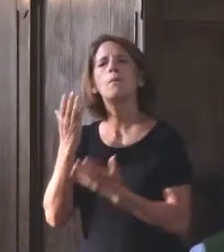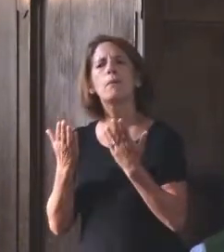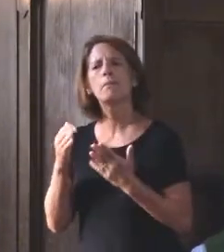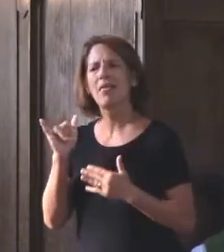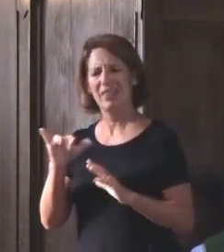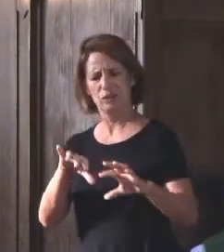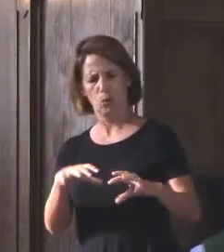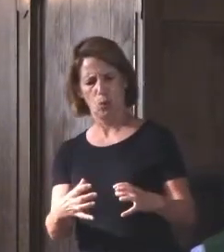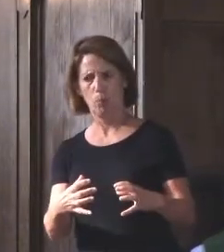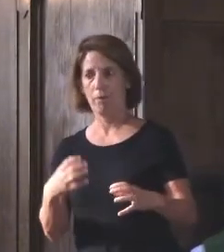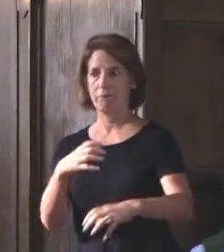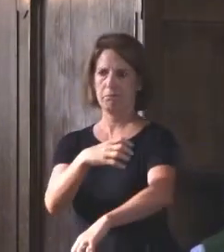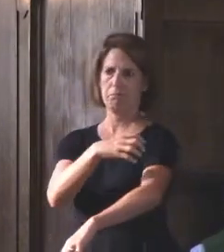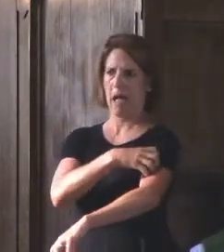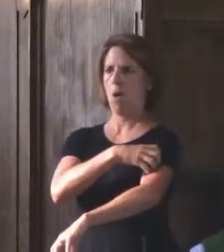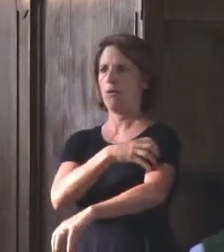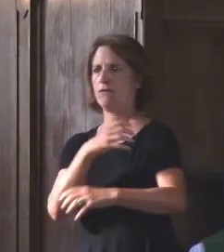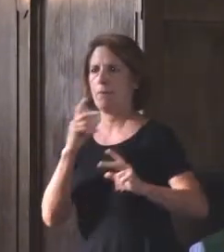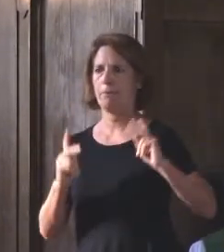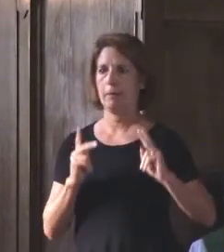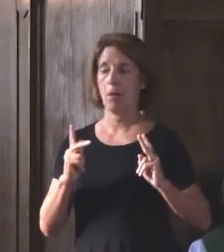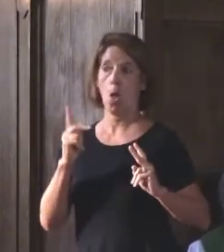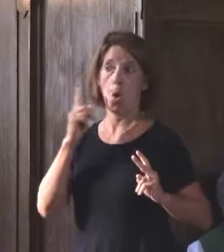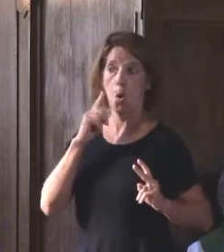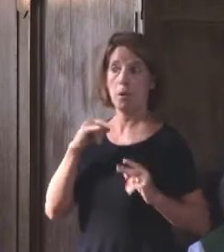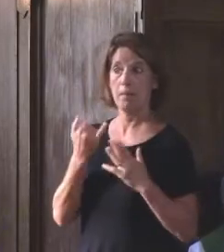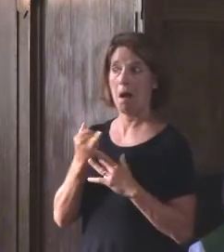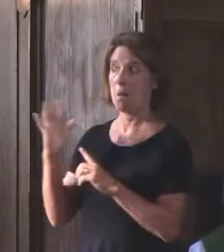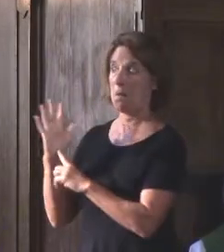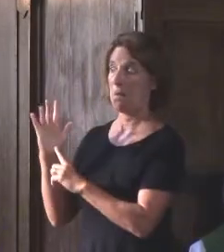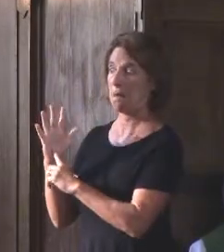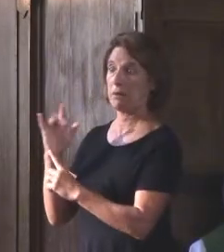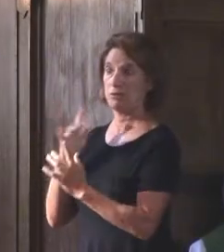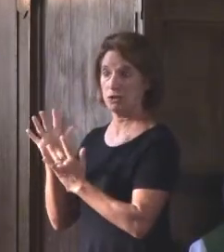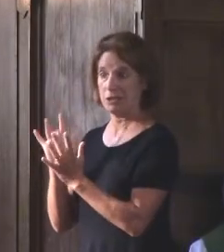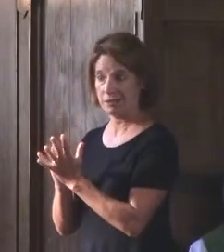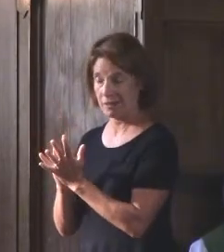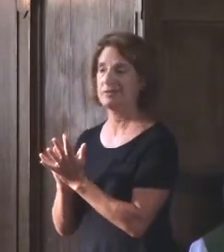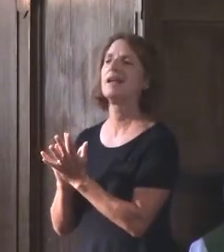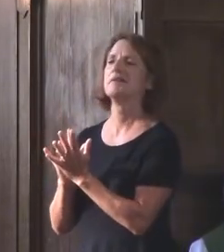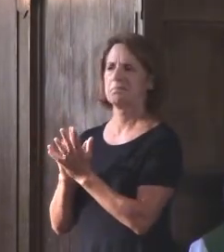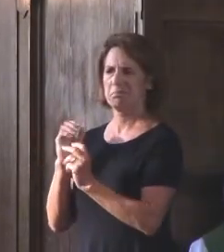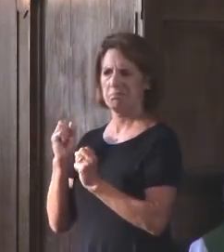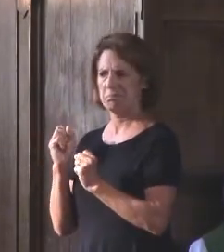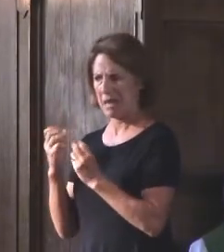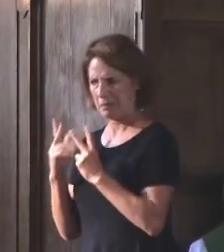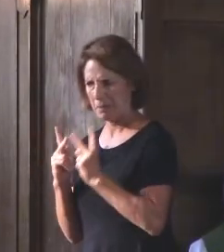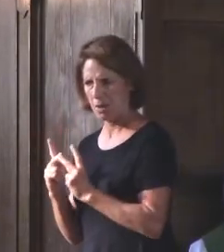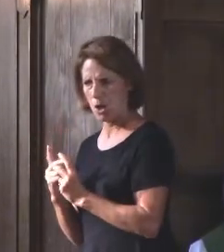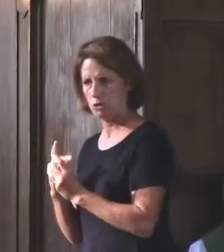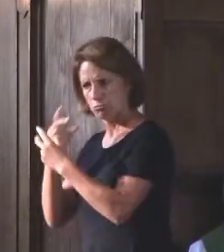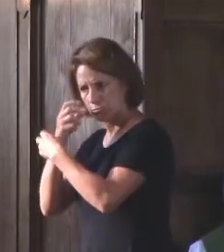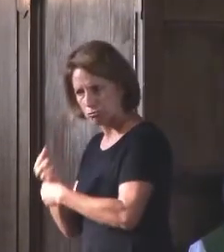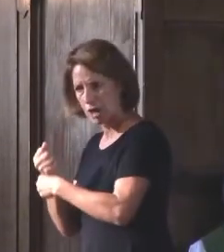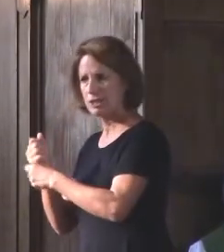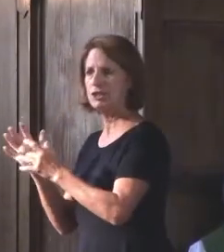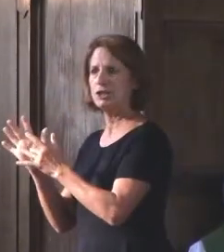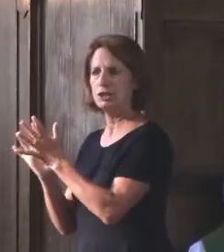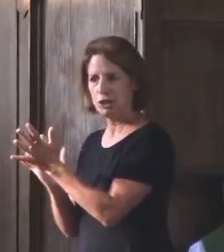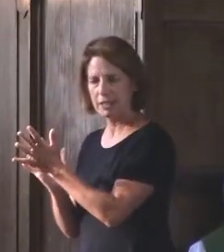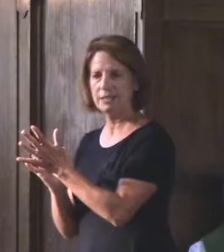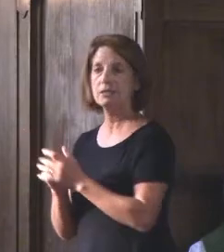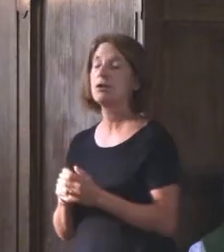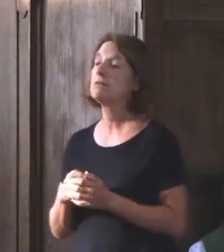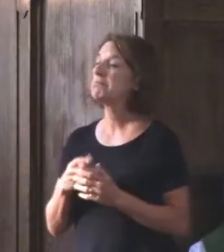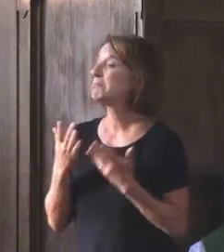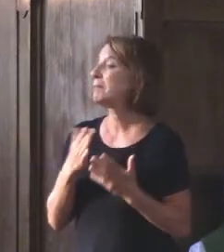of powerful people had heard about how popular he was and how beloved and trusted. Even they seem to have been a little bit